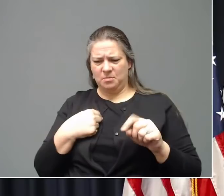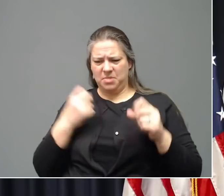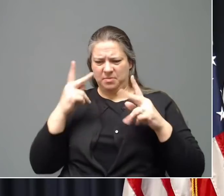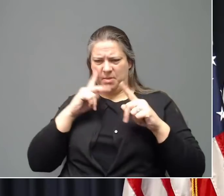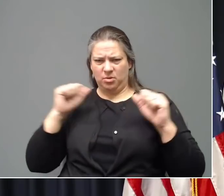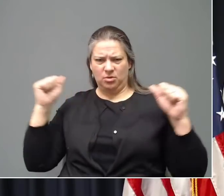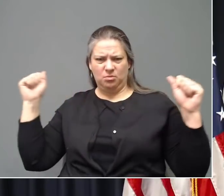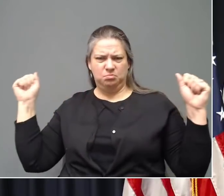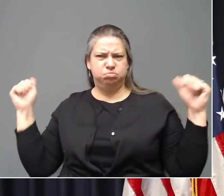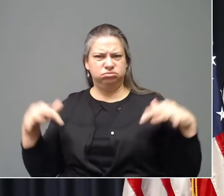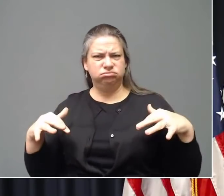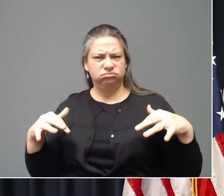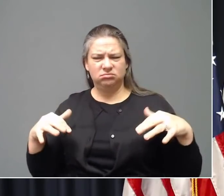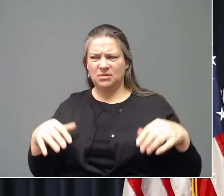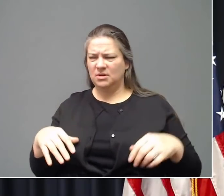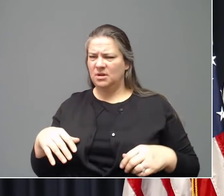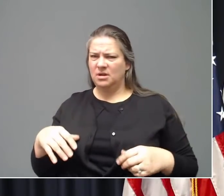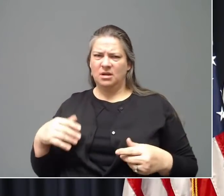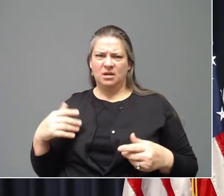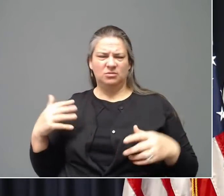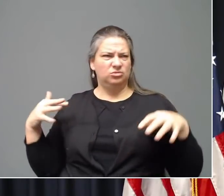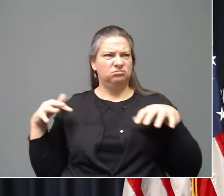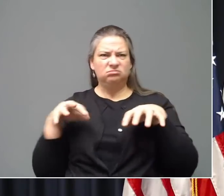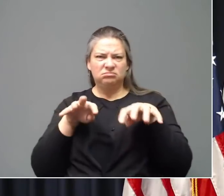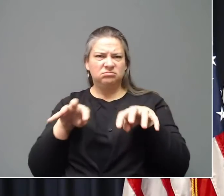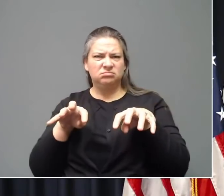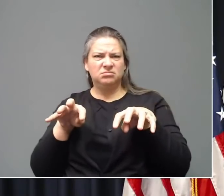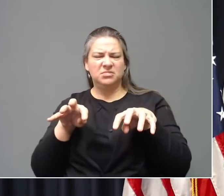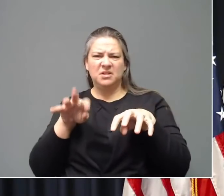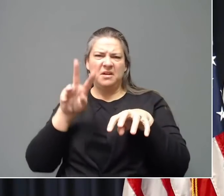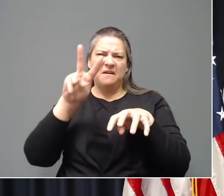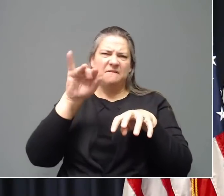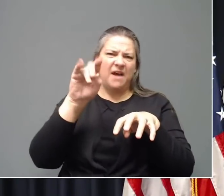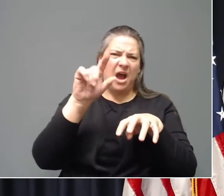your violence, your intimidation